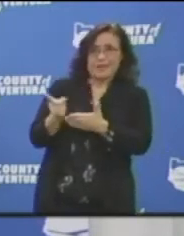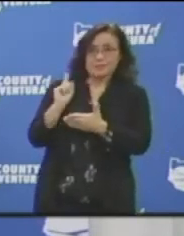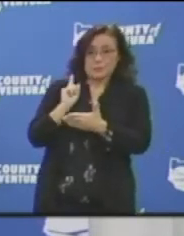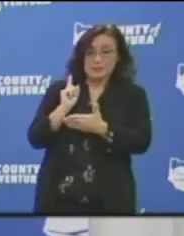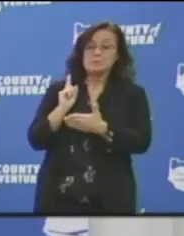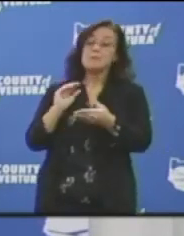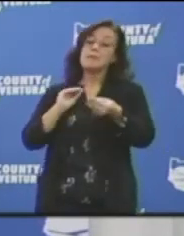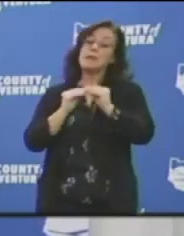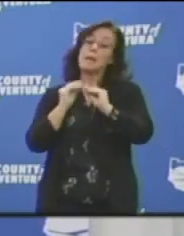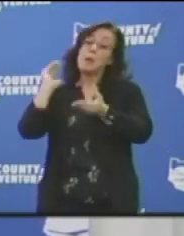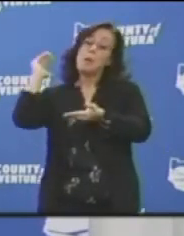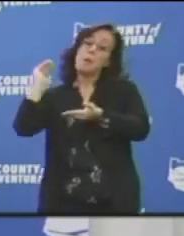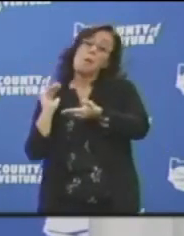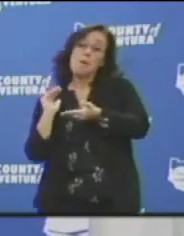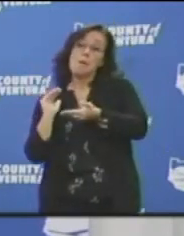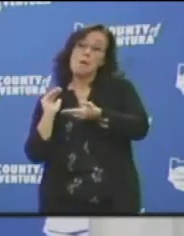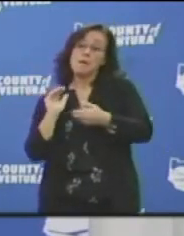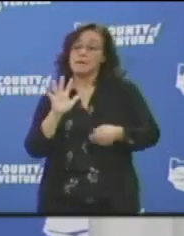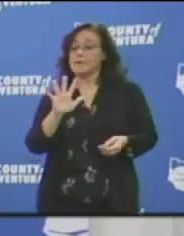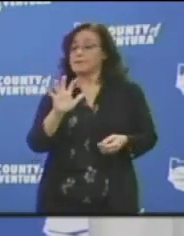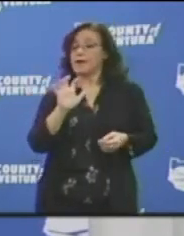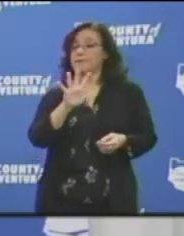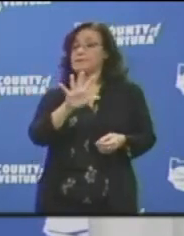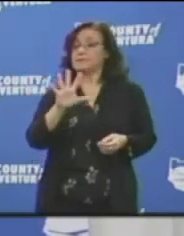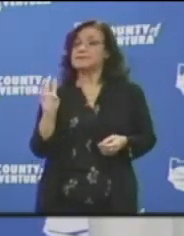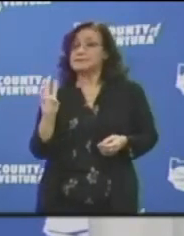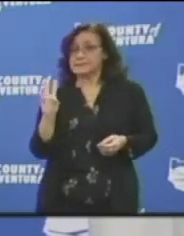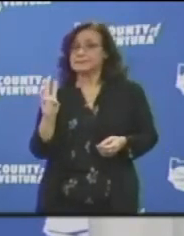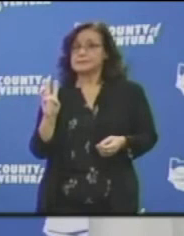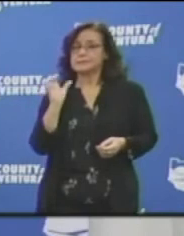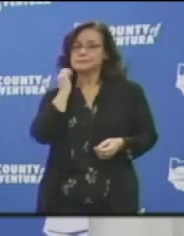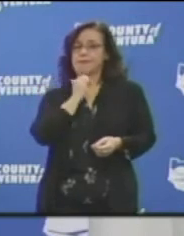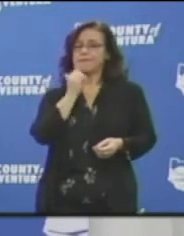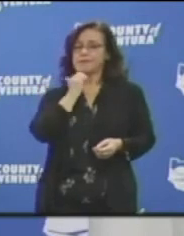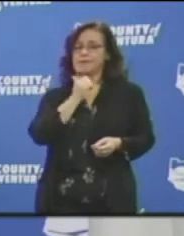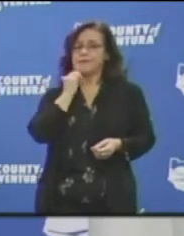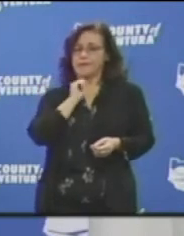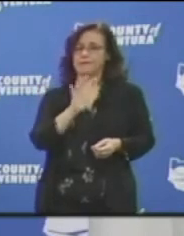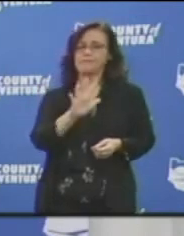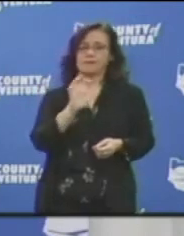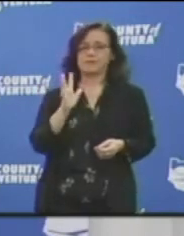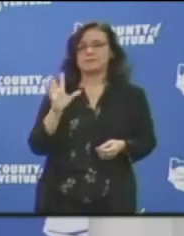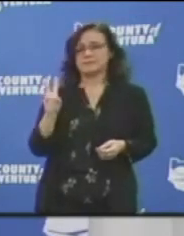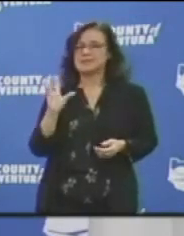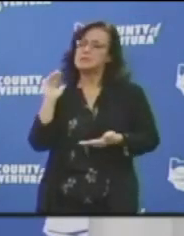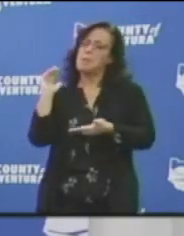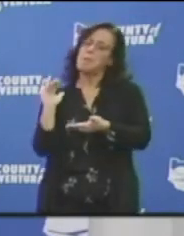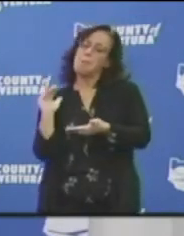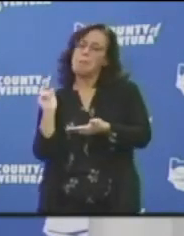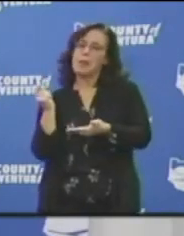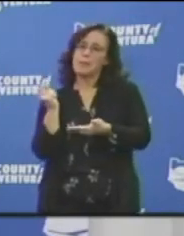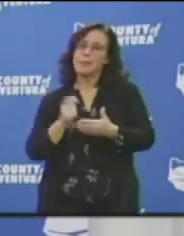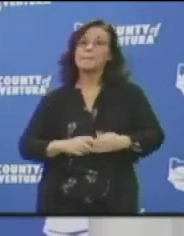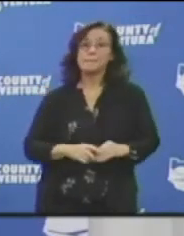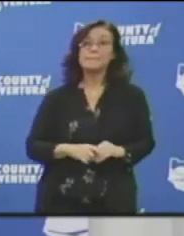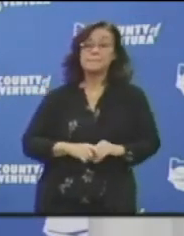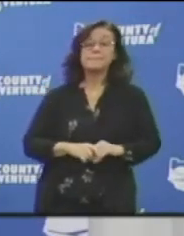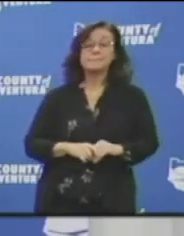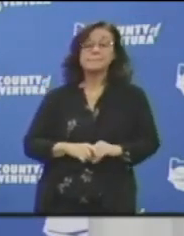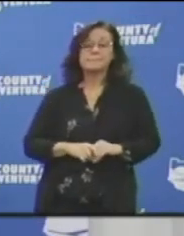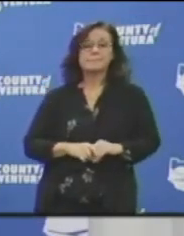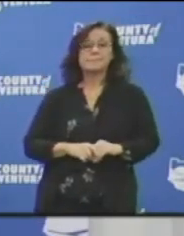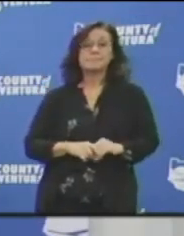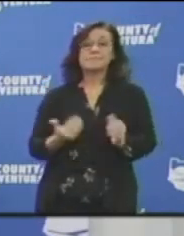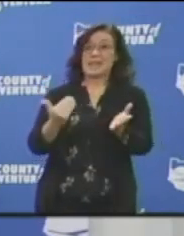about 556 new cases diagnosed each day during that week. And again, today